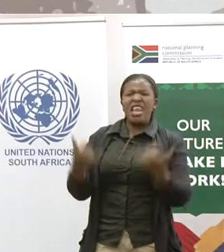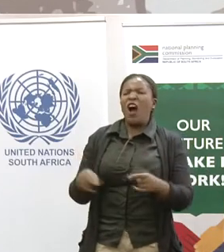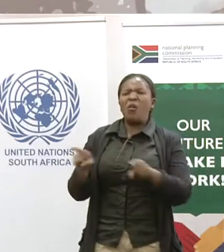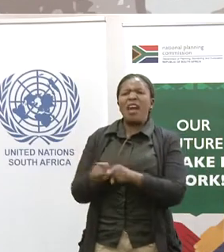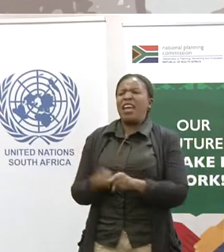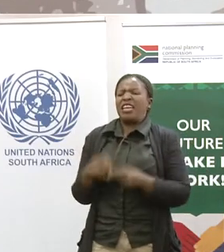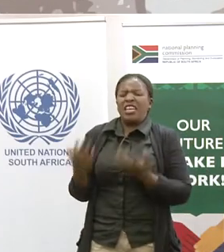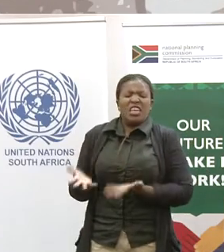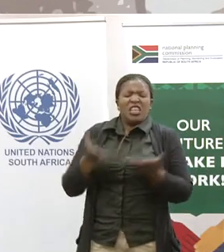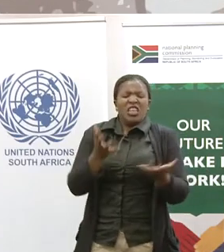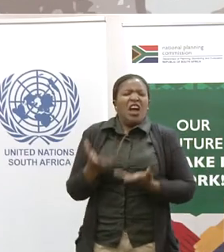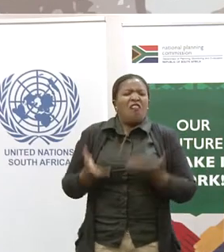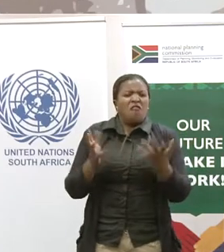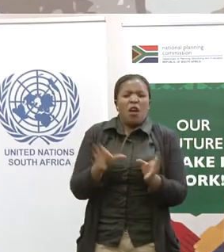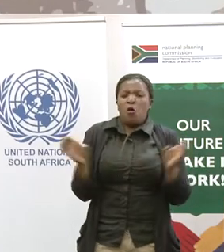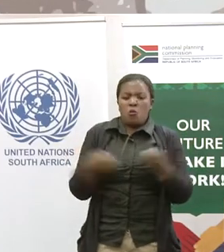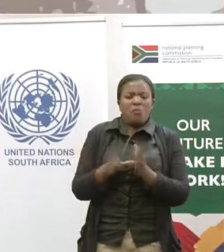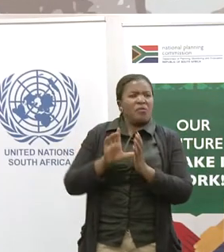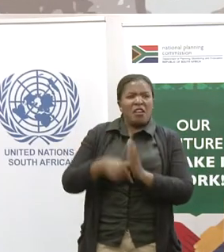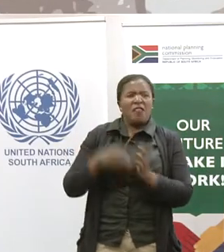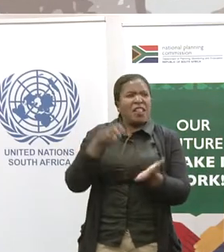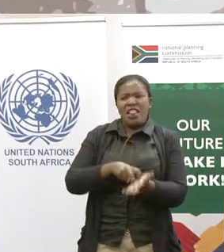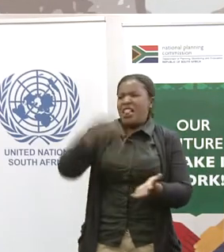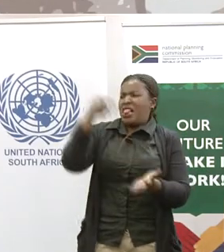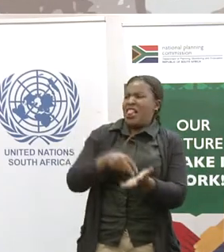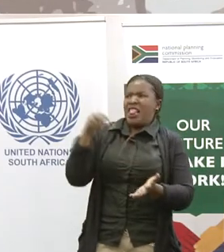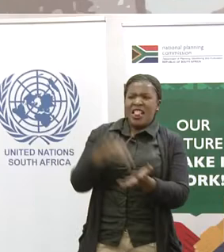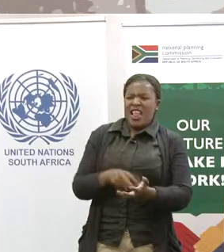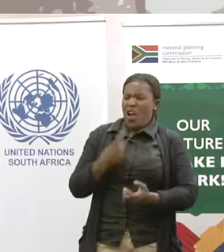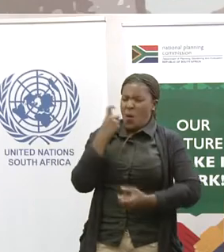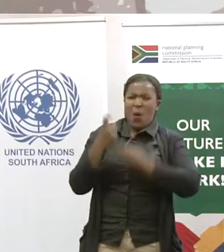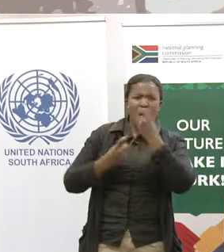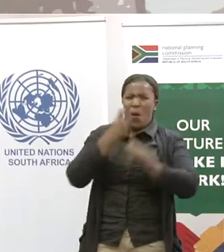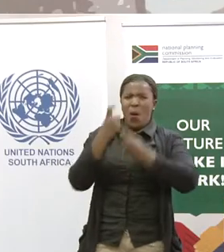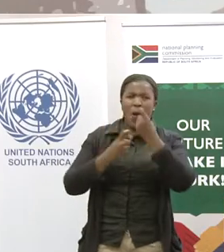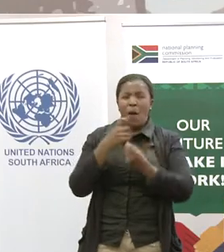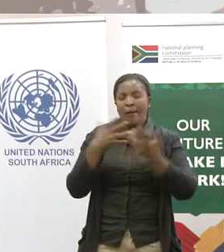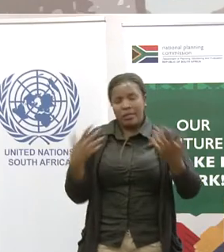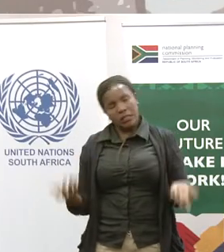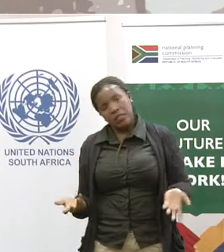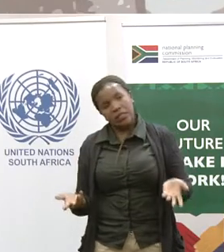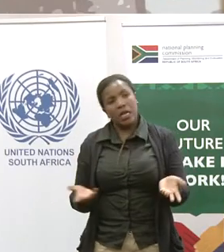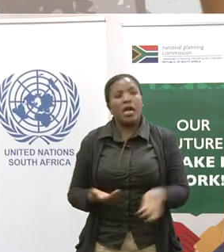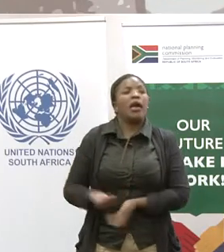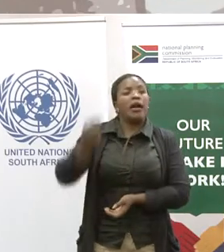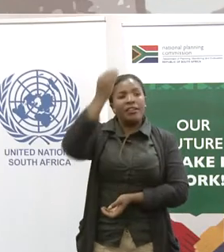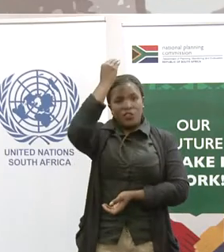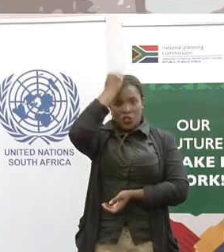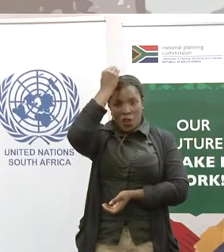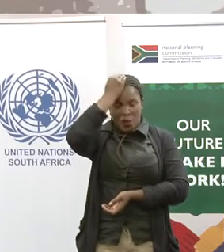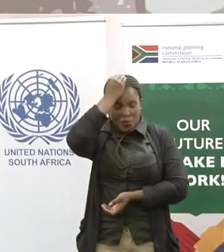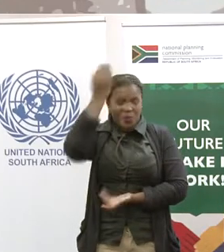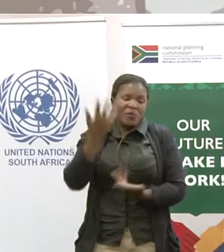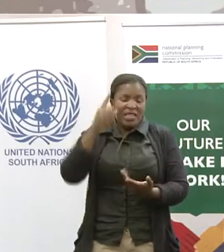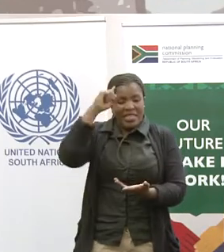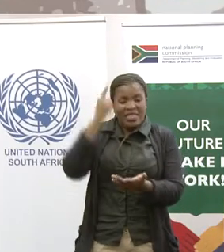aerobics, exercised, and everybody jumped and screamed and shouted. And the president said, okay, well, we'll have a presidential working group on